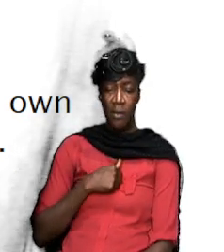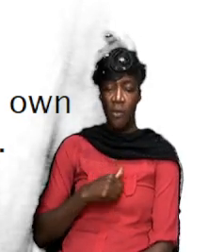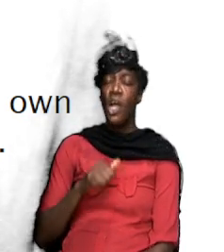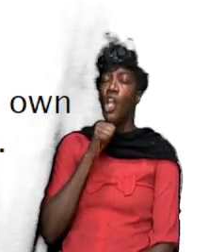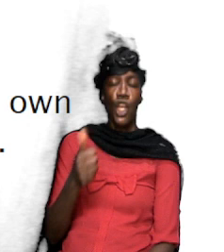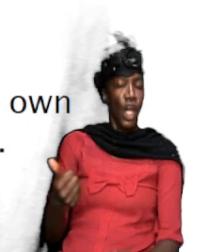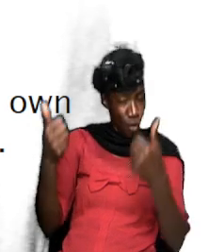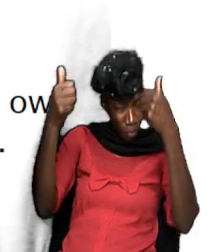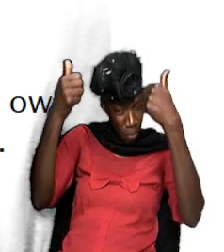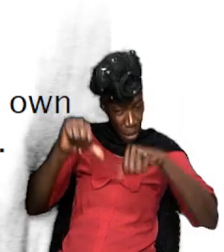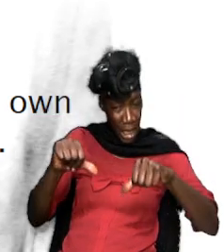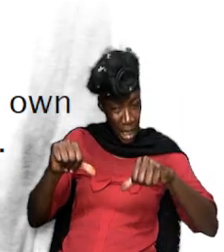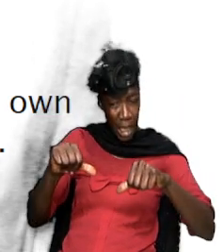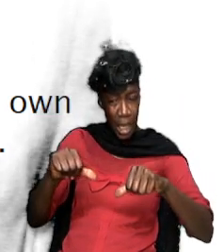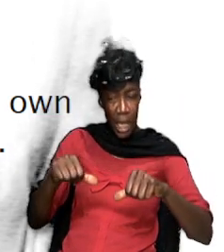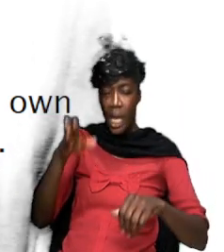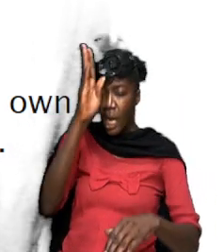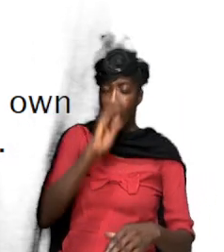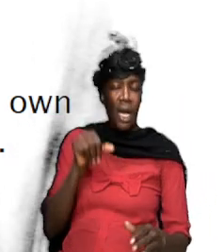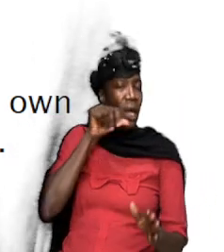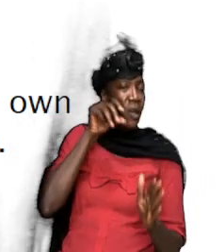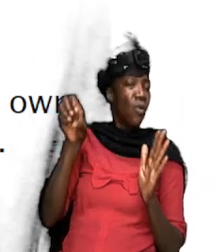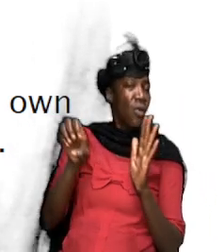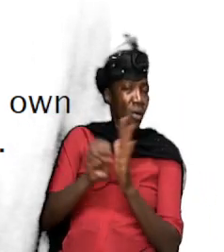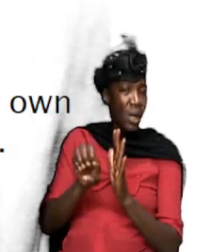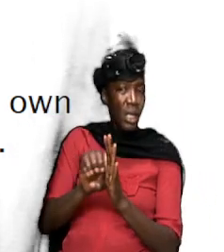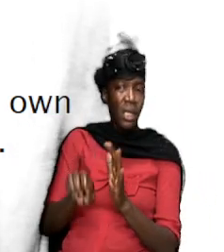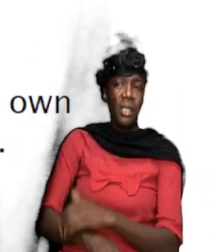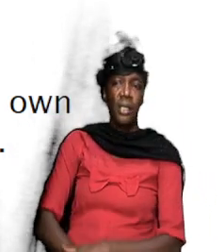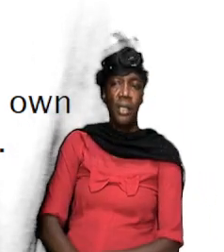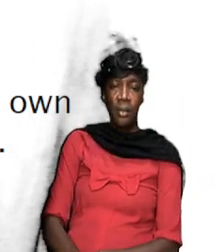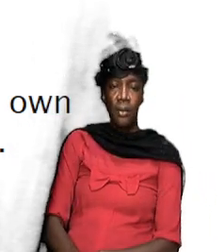disobedient to the commandment of God, and the list goes on.